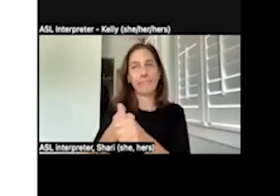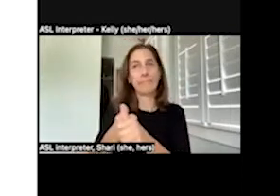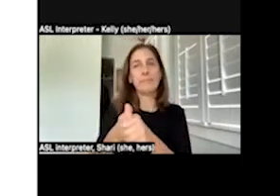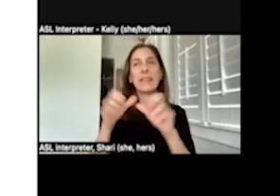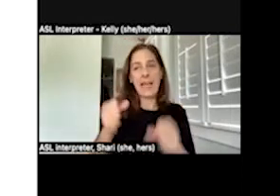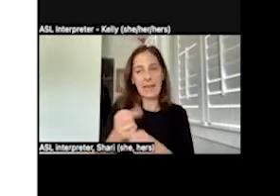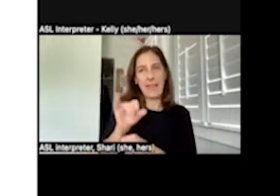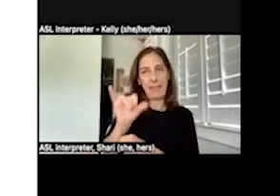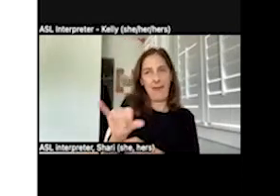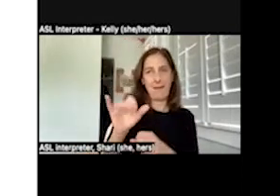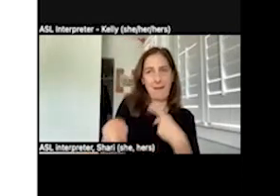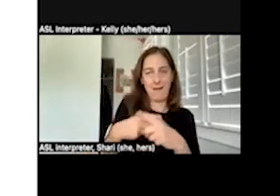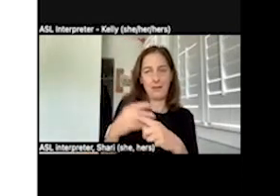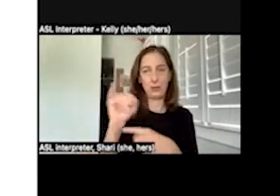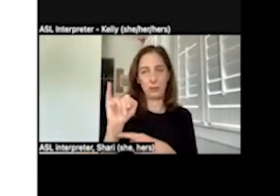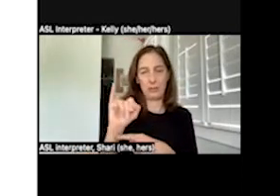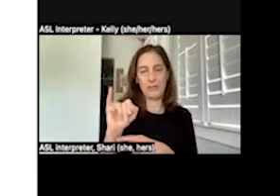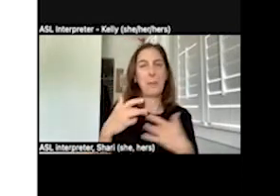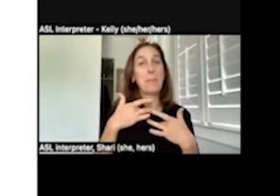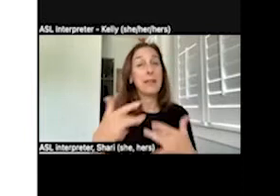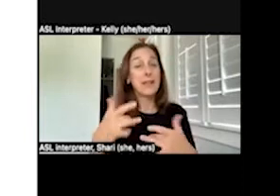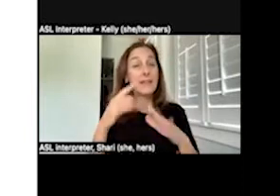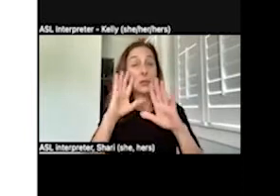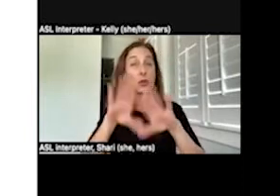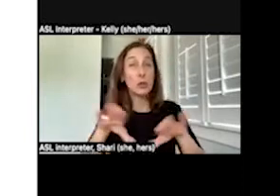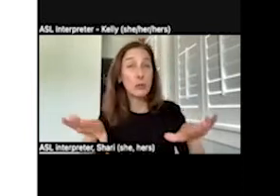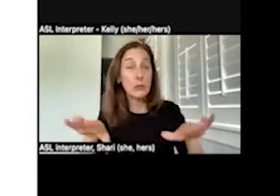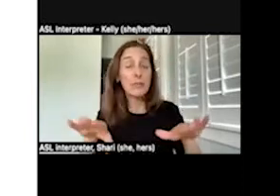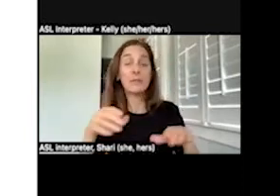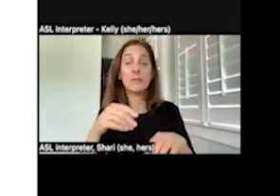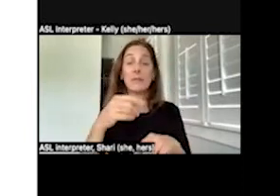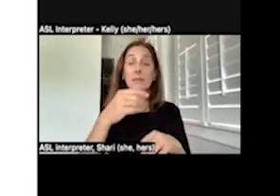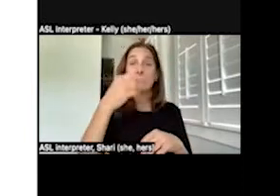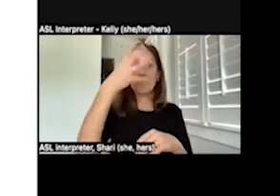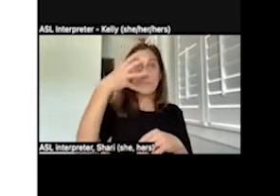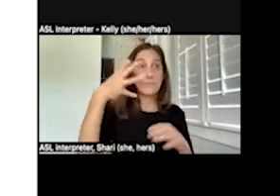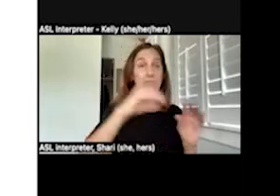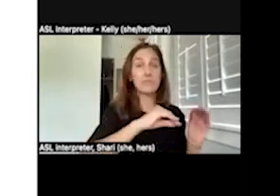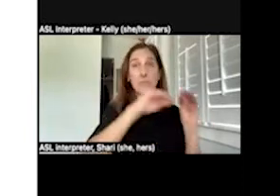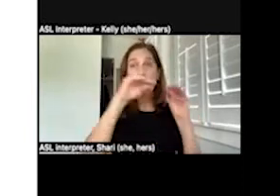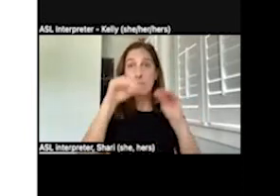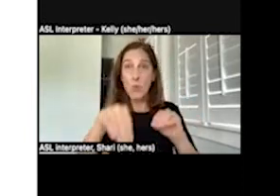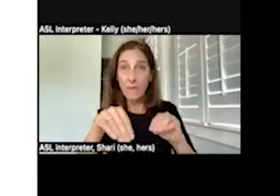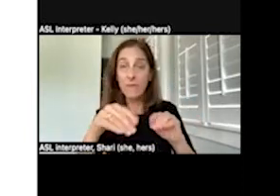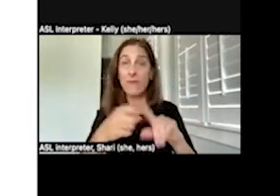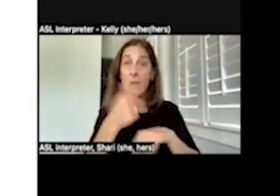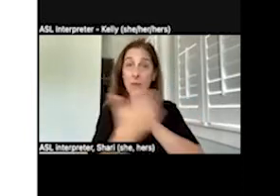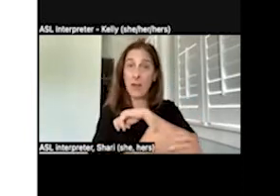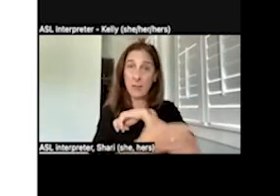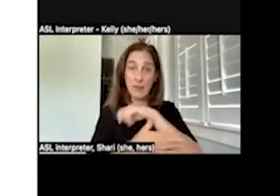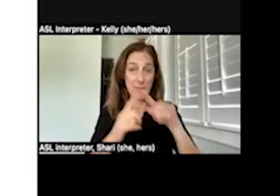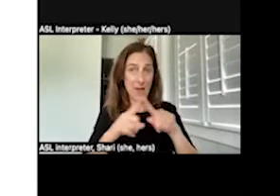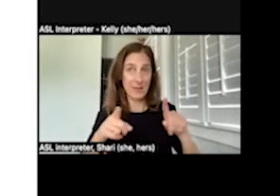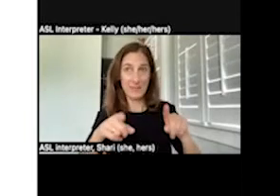undocumented or families that have a higher income level that would go over the Mass Health